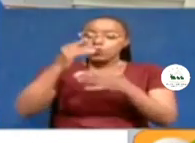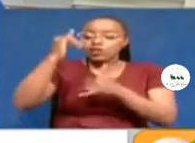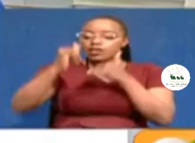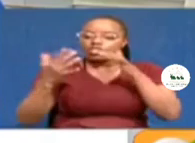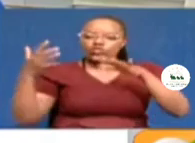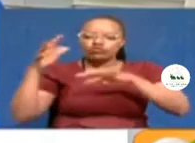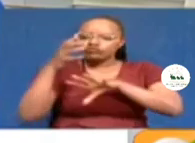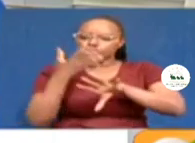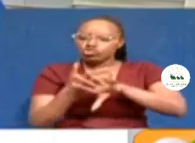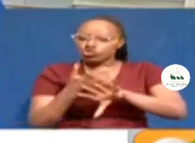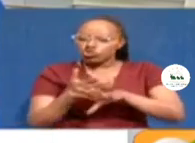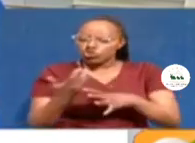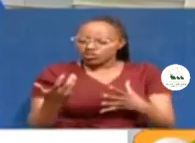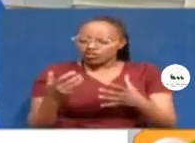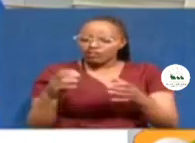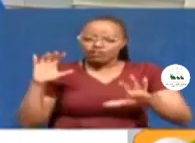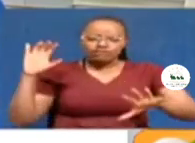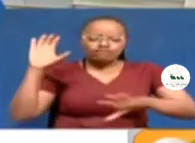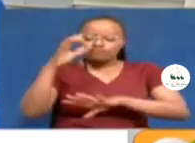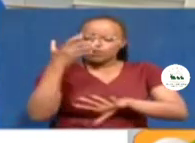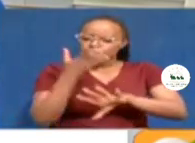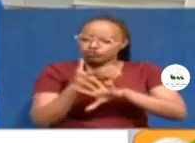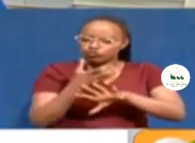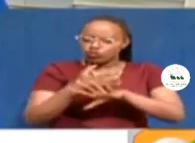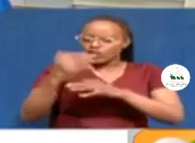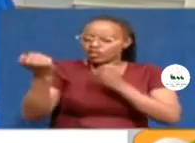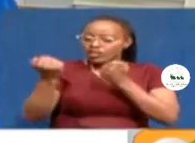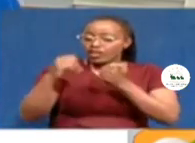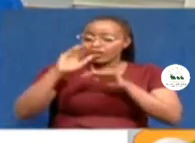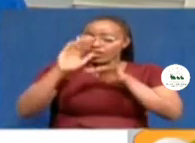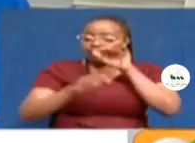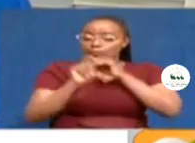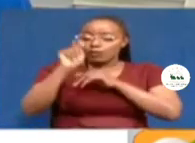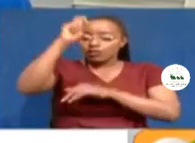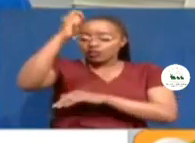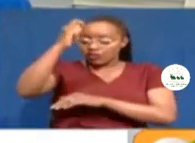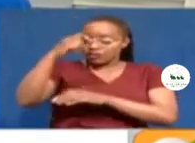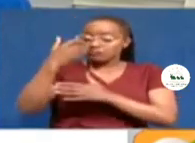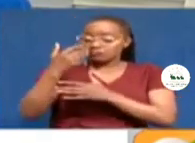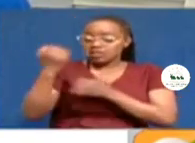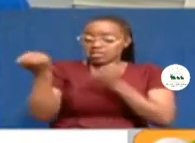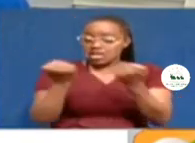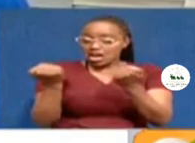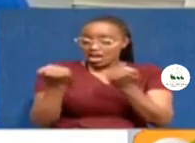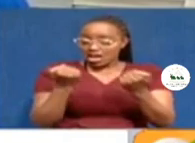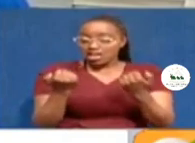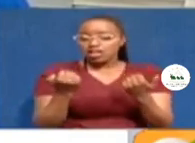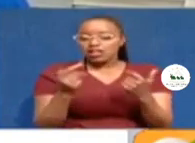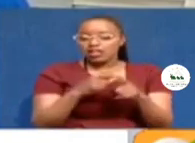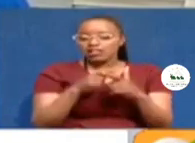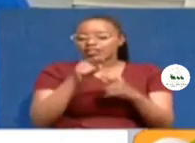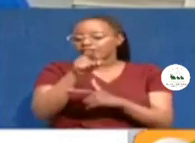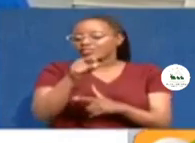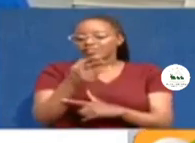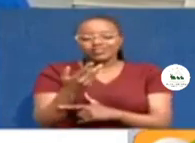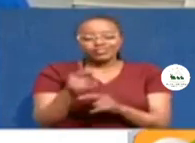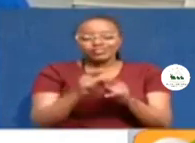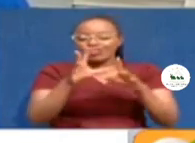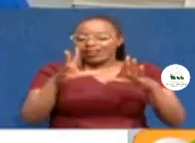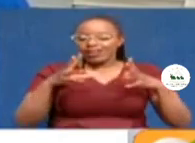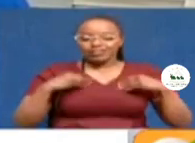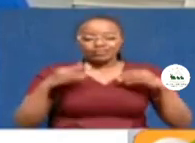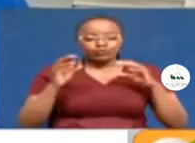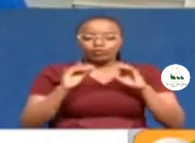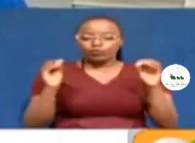weekend, the stoning of the deputy president's motorcade. I think it's completely